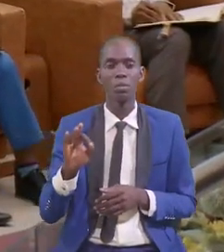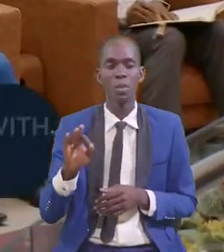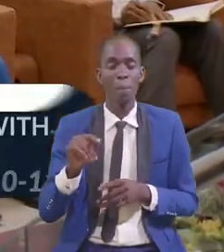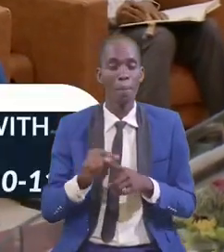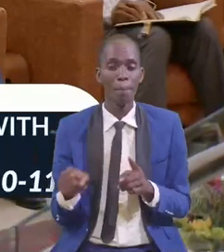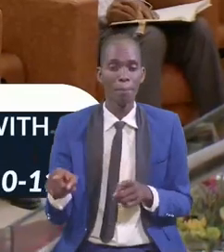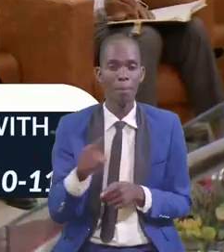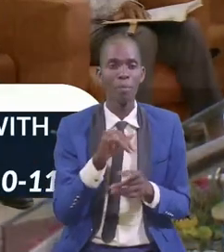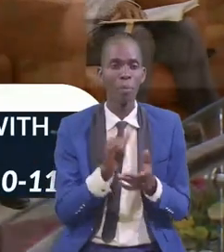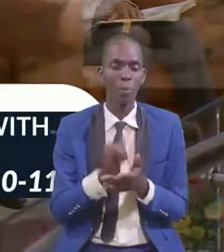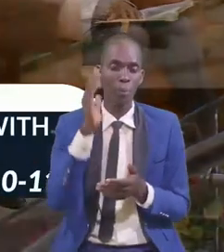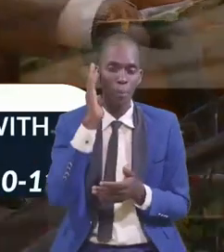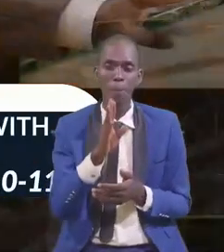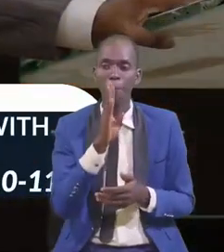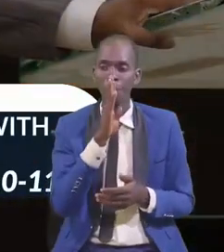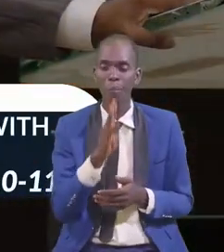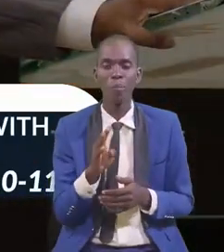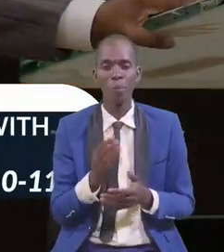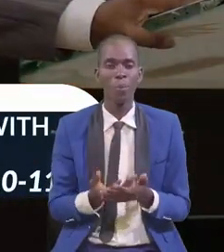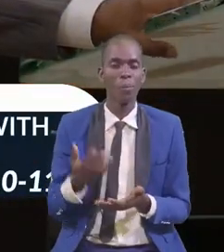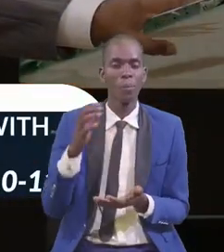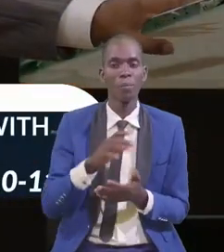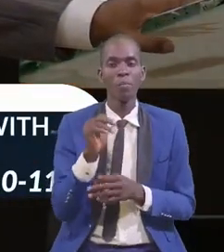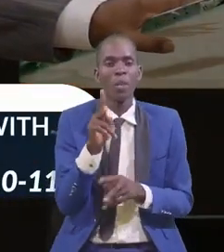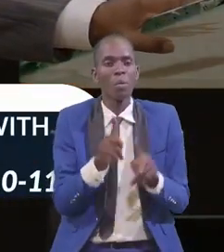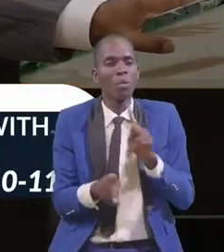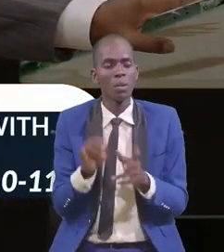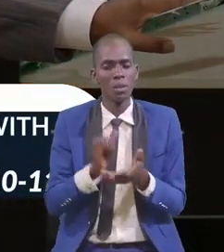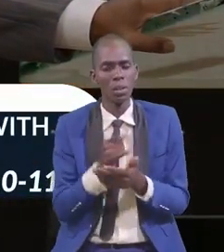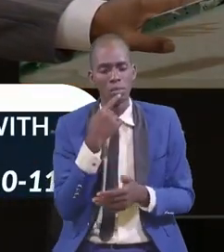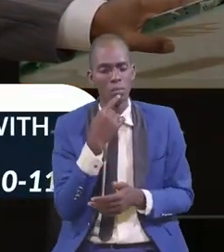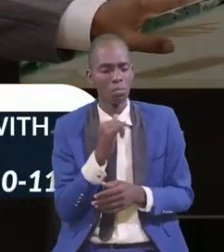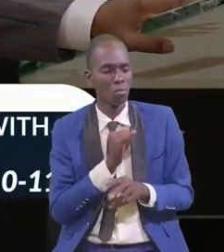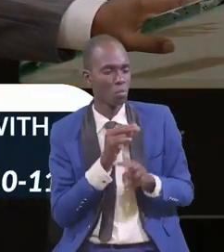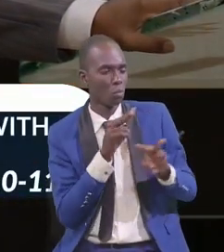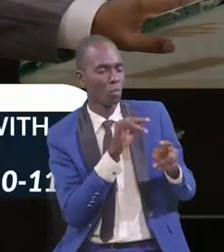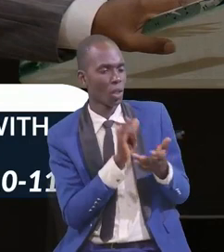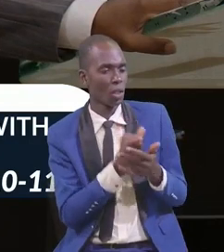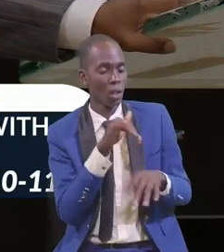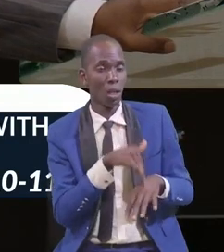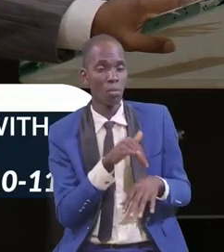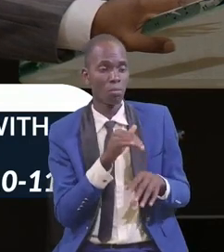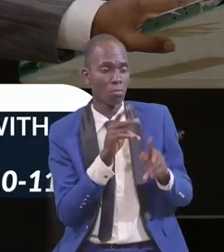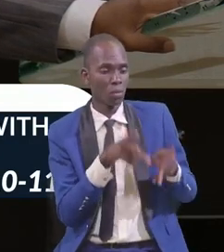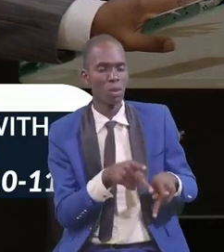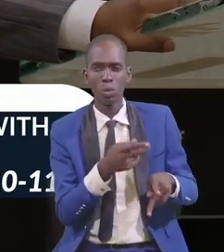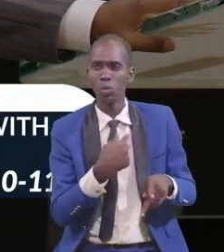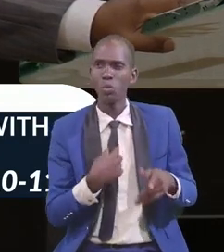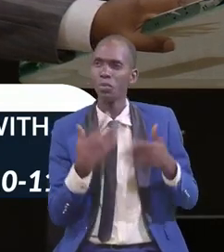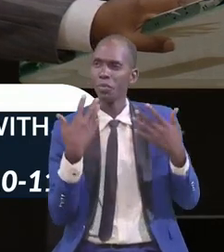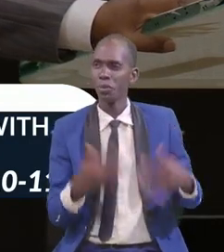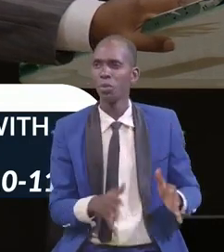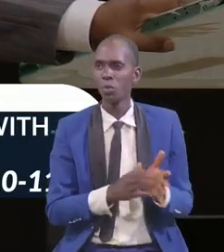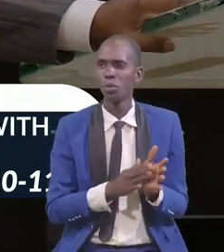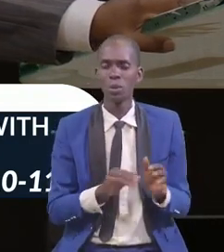be rich, the people that say, I look at that person, we came out of school the same